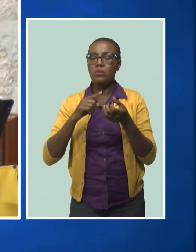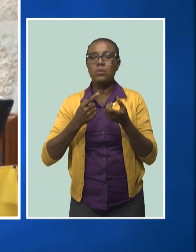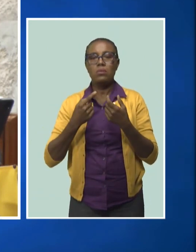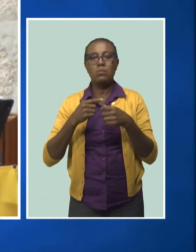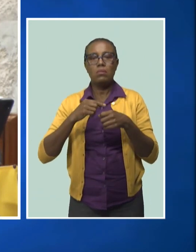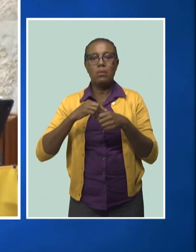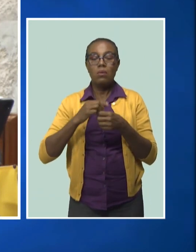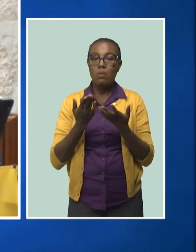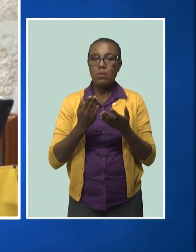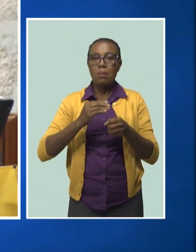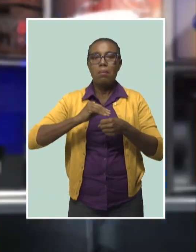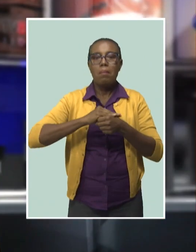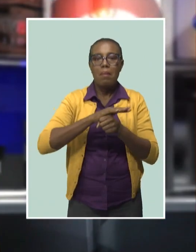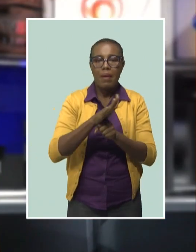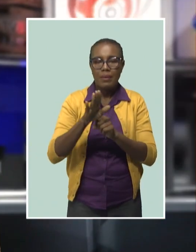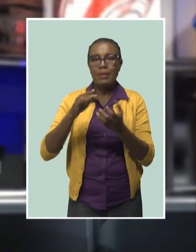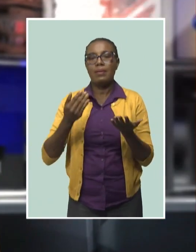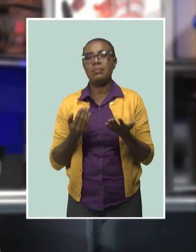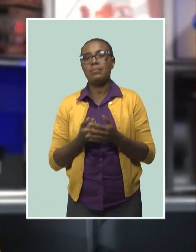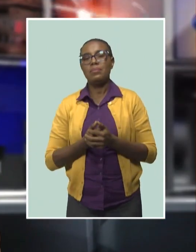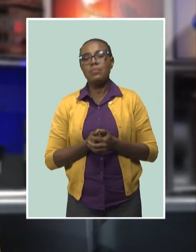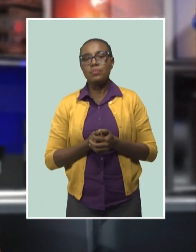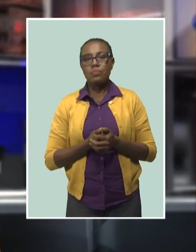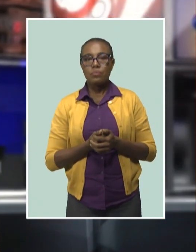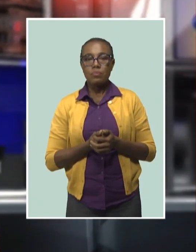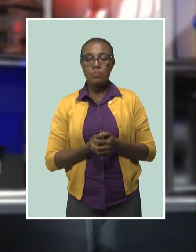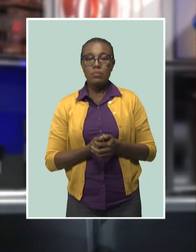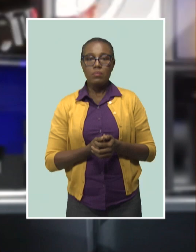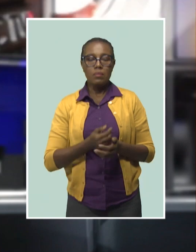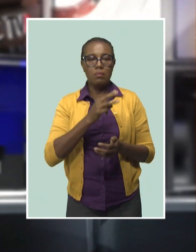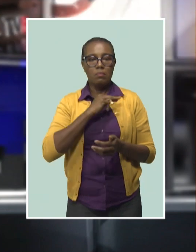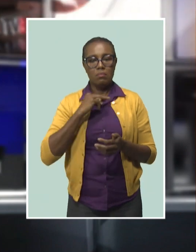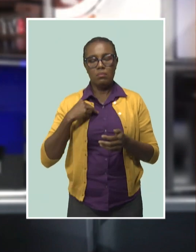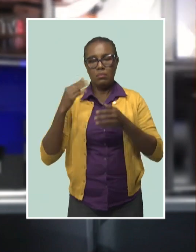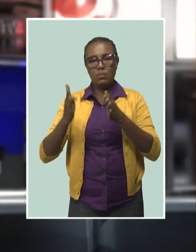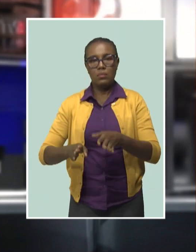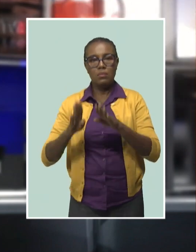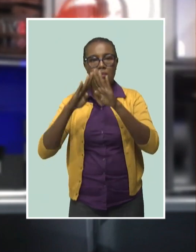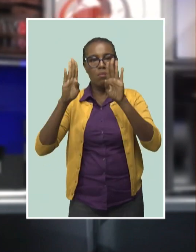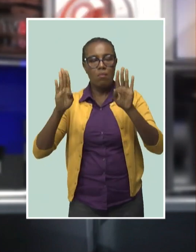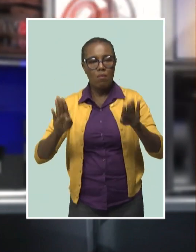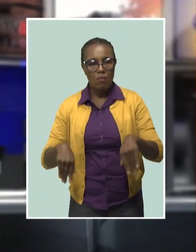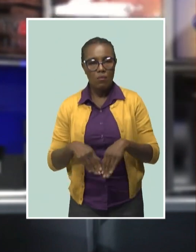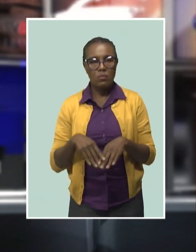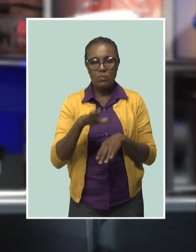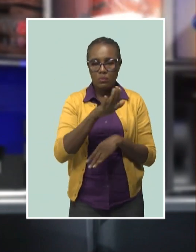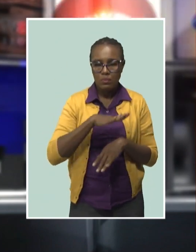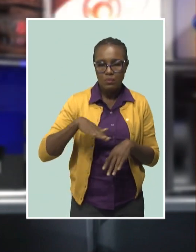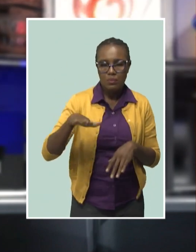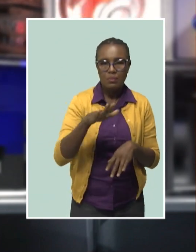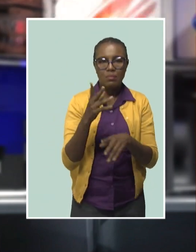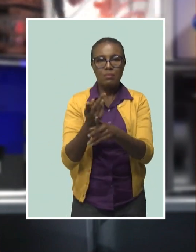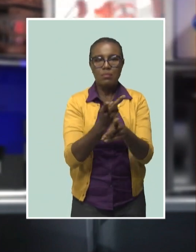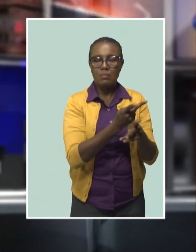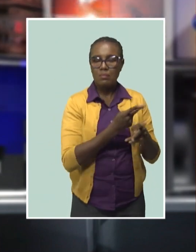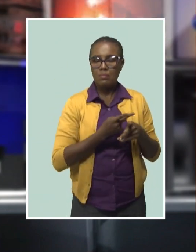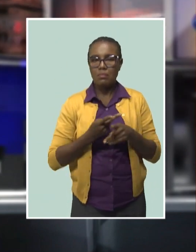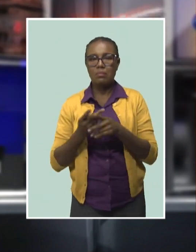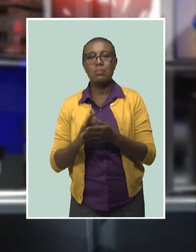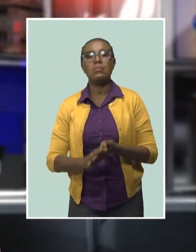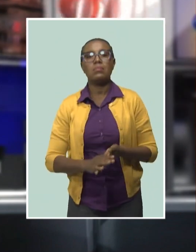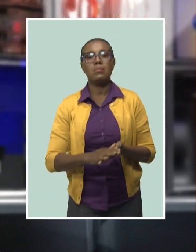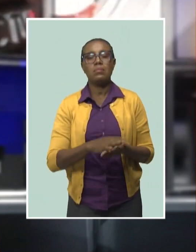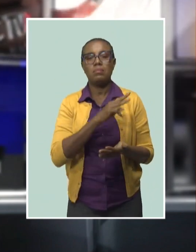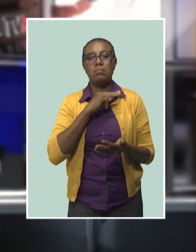of the pandemic. Minister of Housing, Lands and Maintenance Dwight Sutherland, meanwhile, has cleared the air on